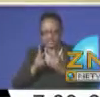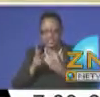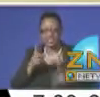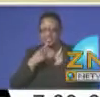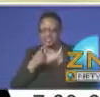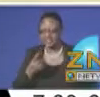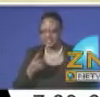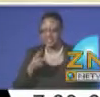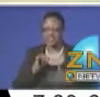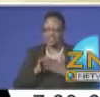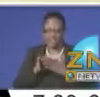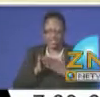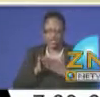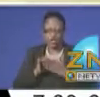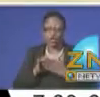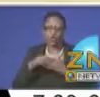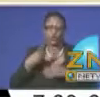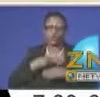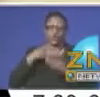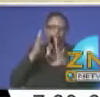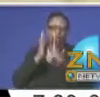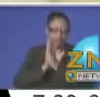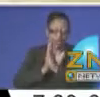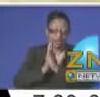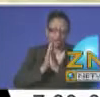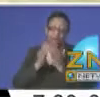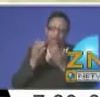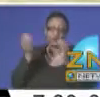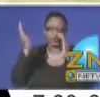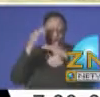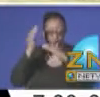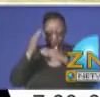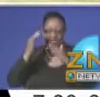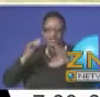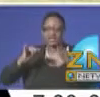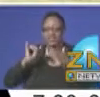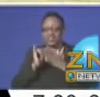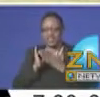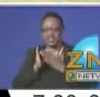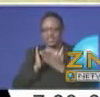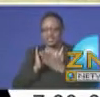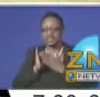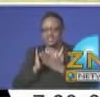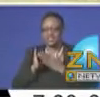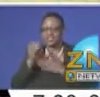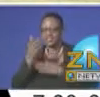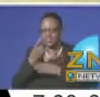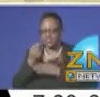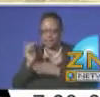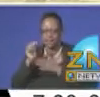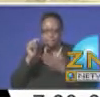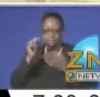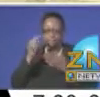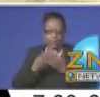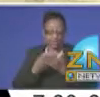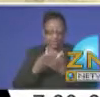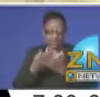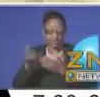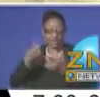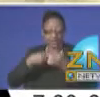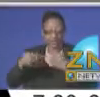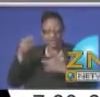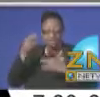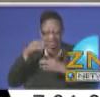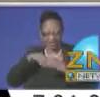is expected to save Bahamasair an estimated $3 million per year and will greatly improve the airline's operations